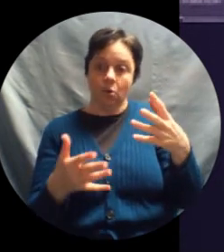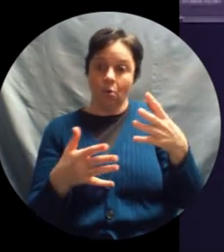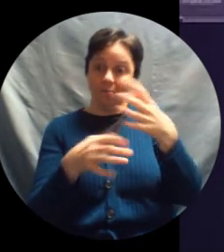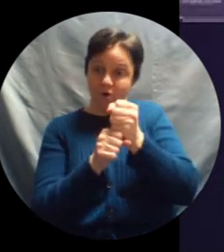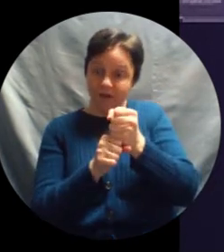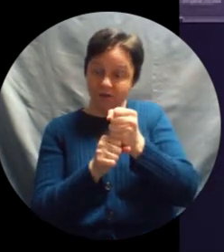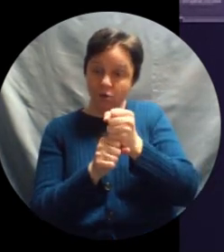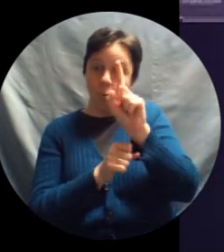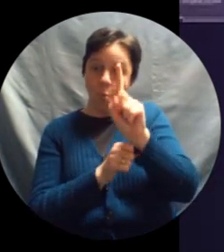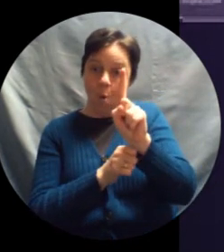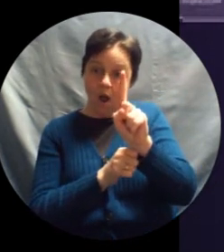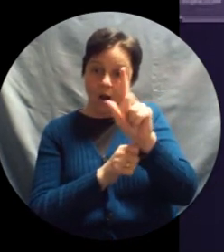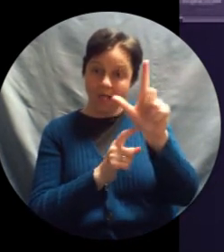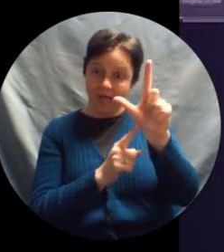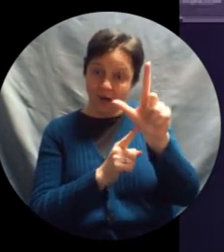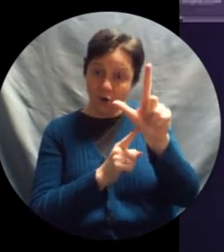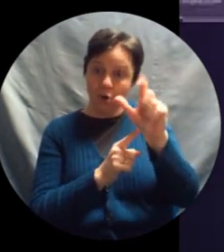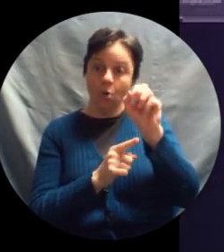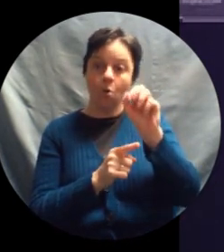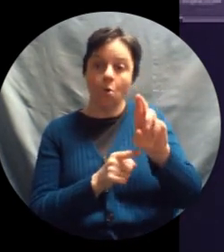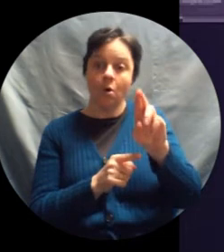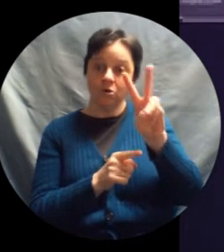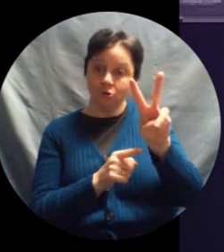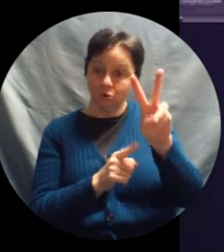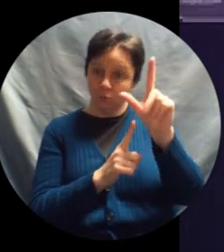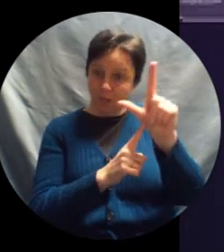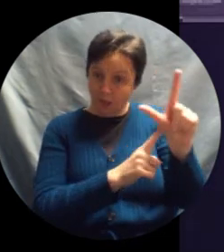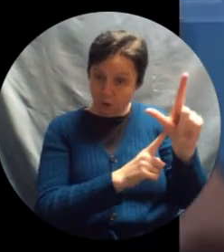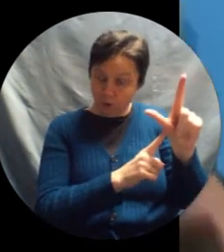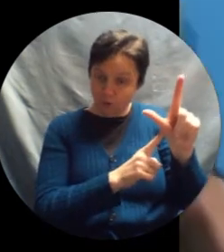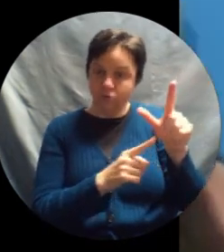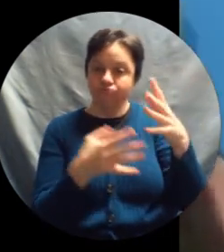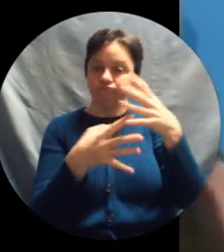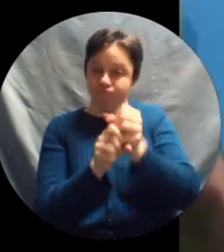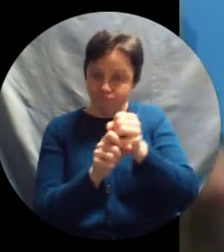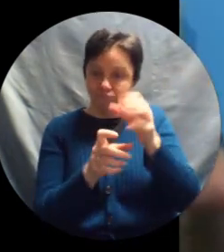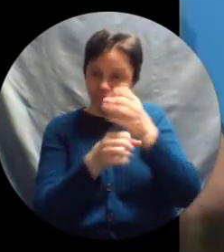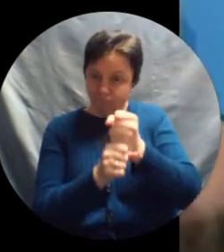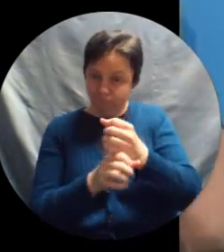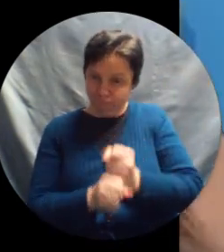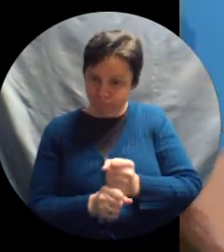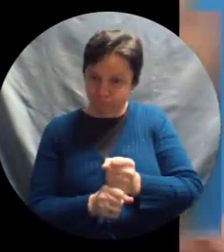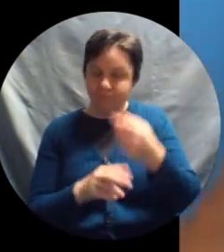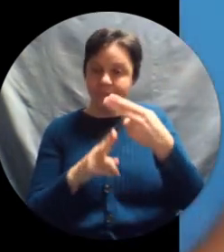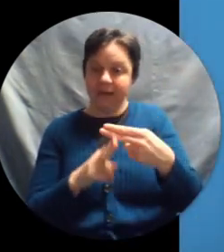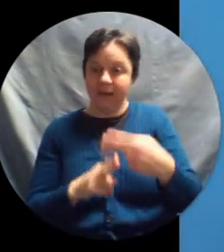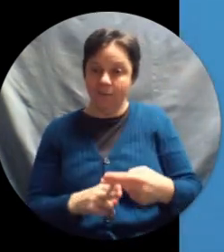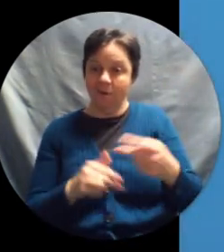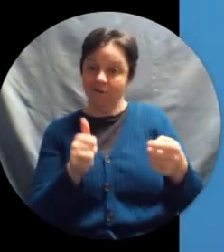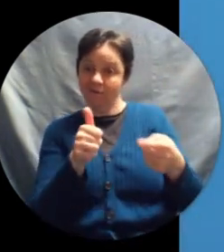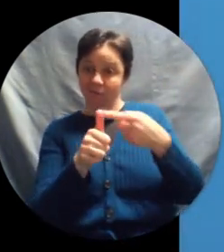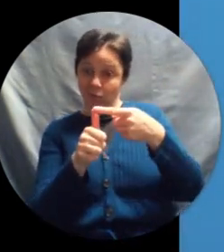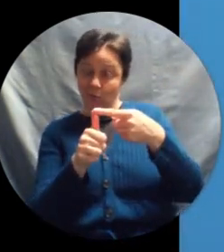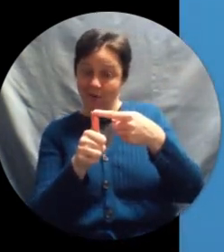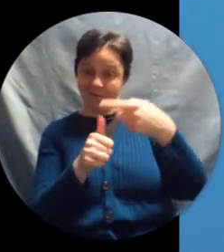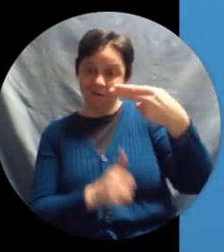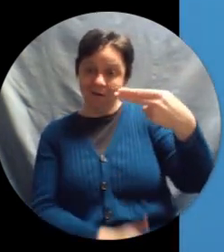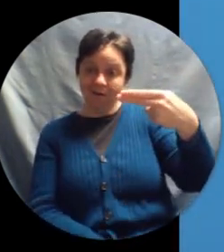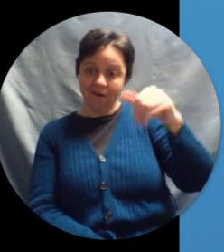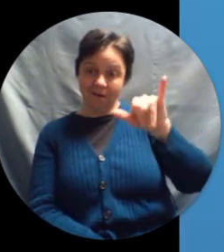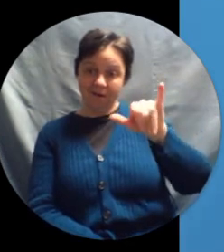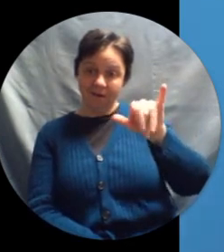two, depending on the element. For example, the first element you see, element number 1, is hydrogen. It's